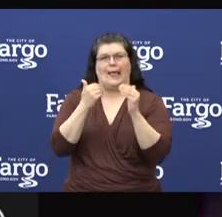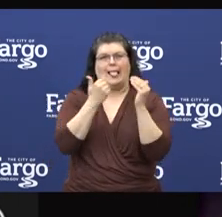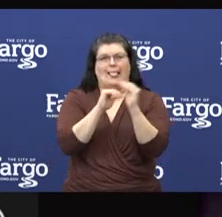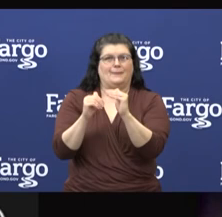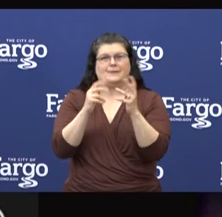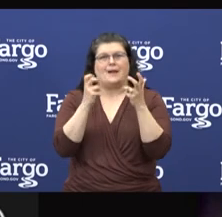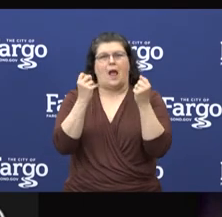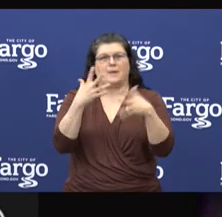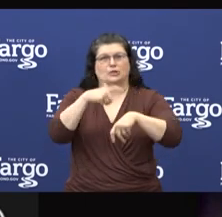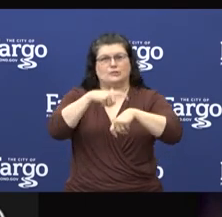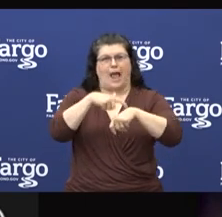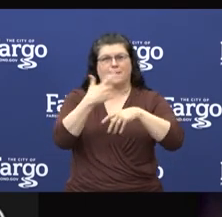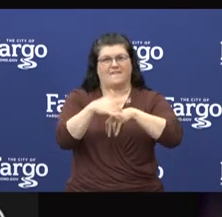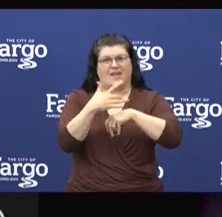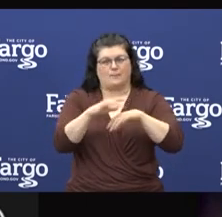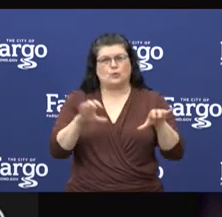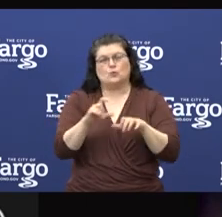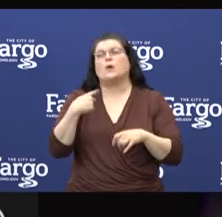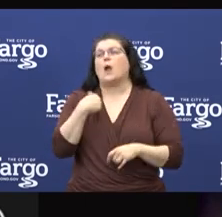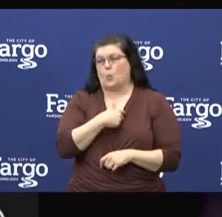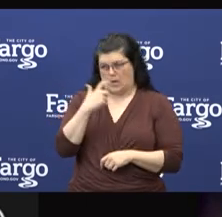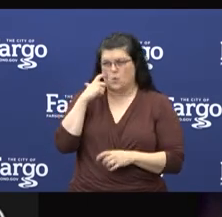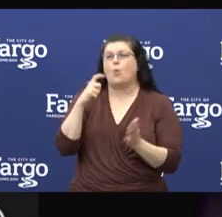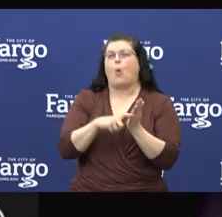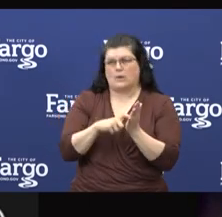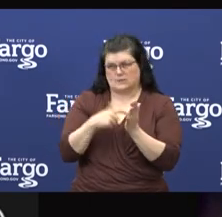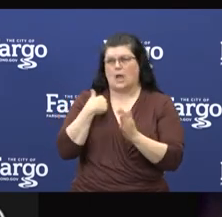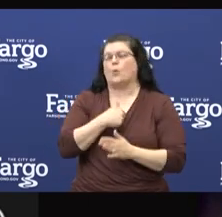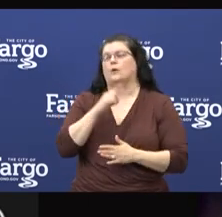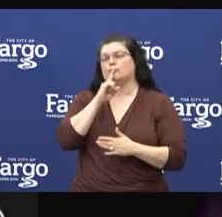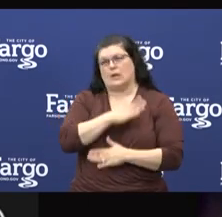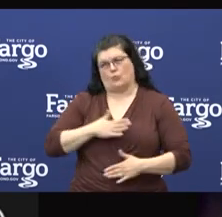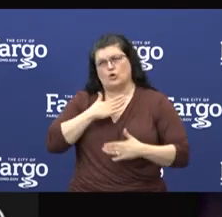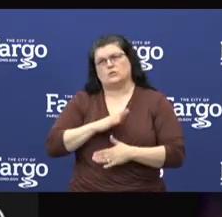this, we appreciate it, and we appreciate your efforts.